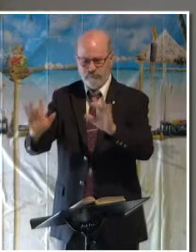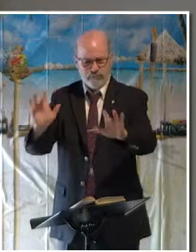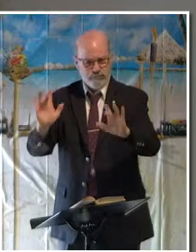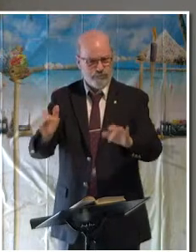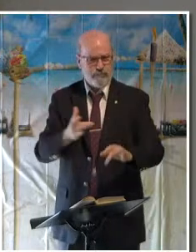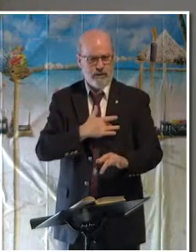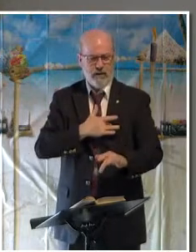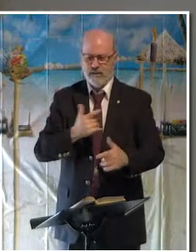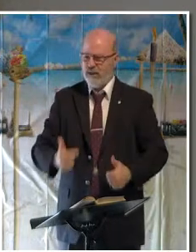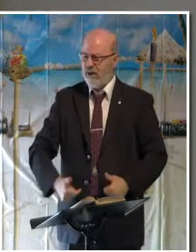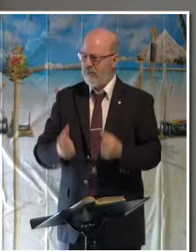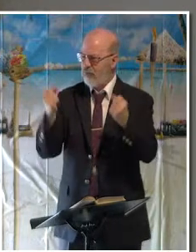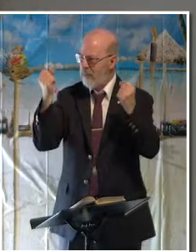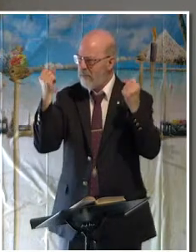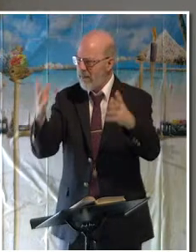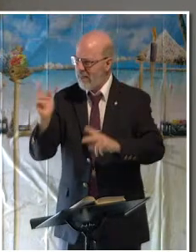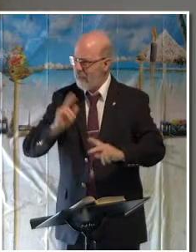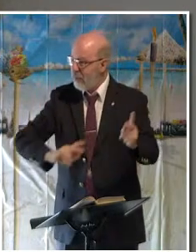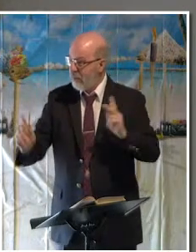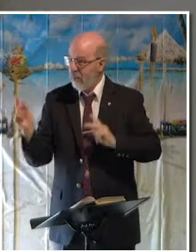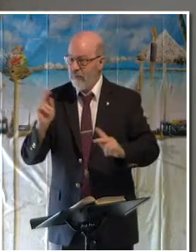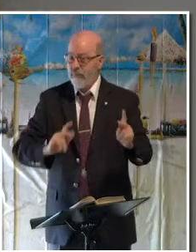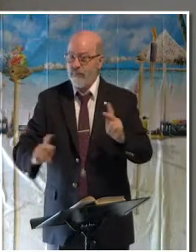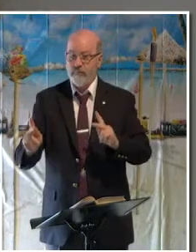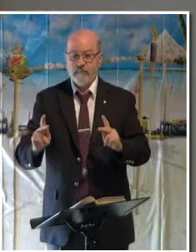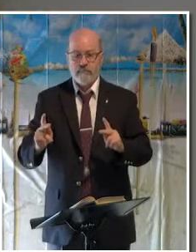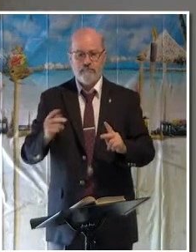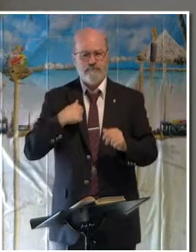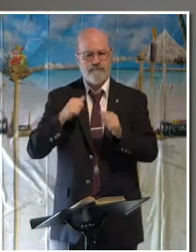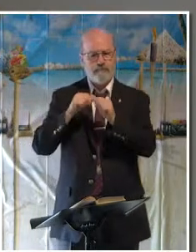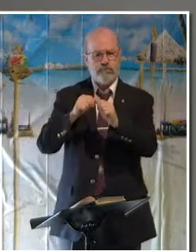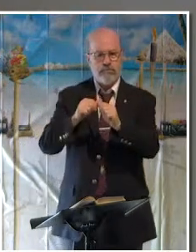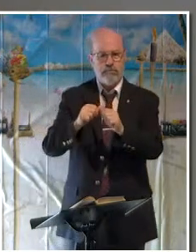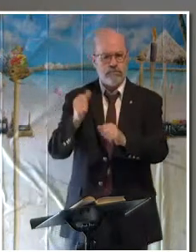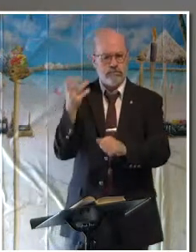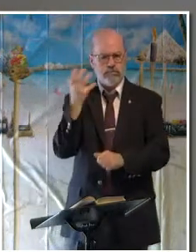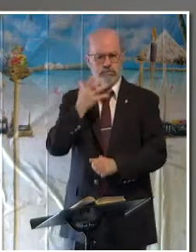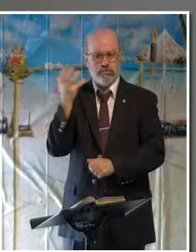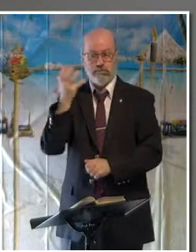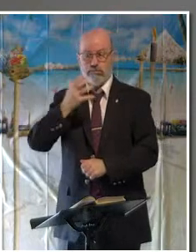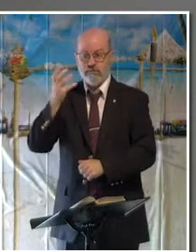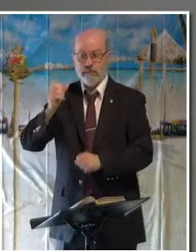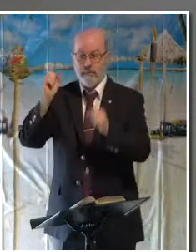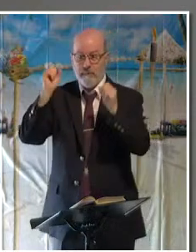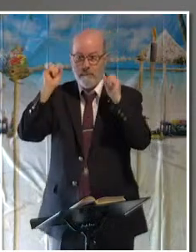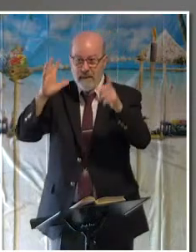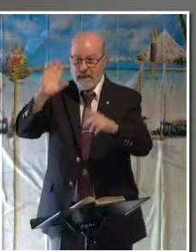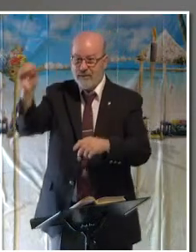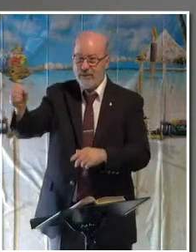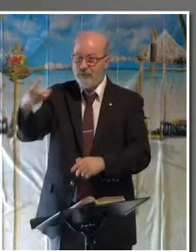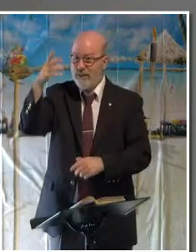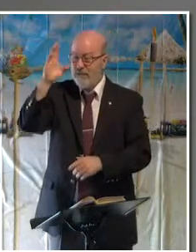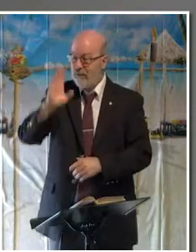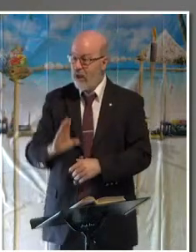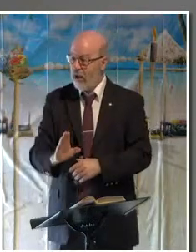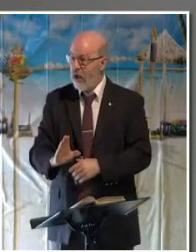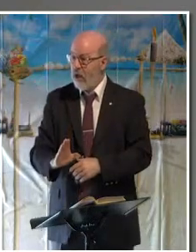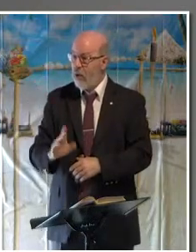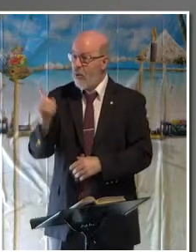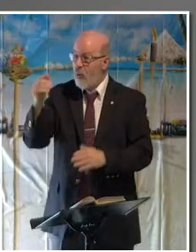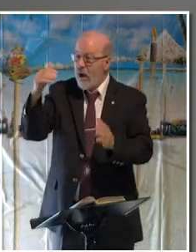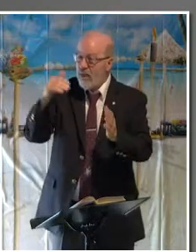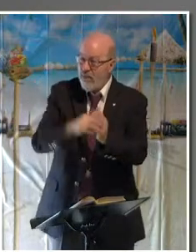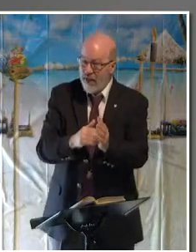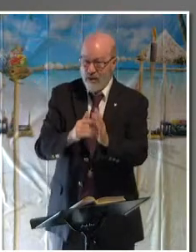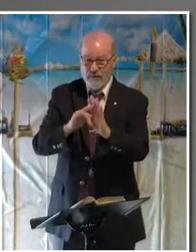and lives of so many people. I continue to be amazed at the amazing grace of God.